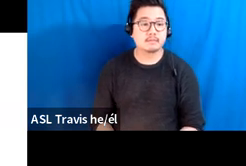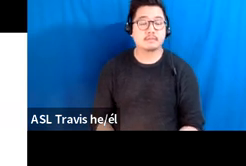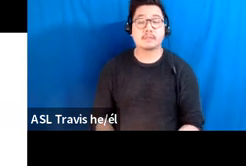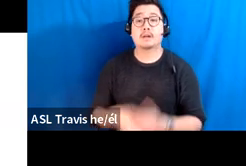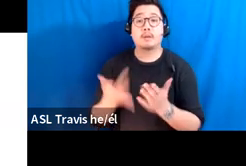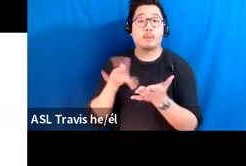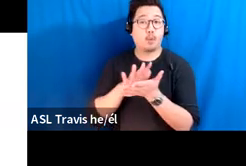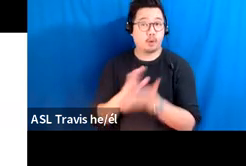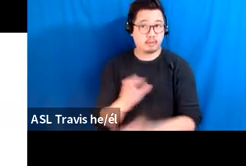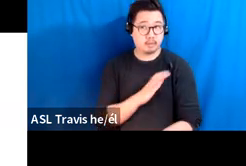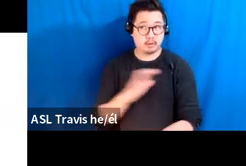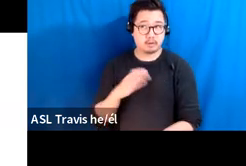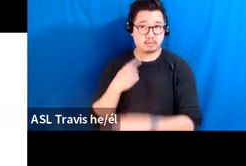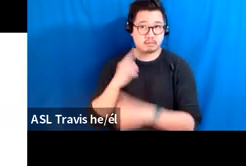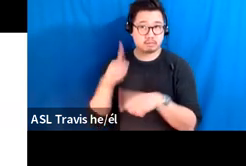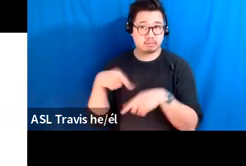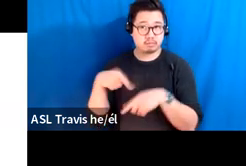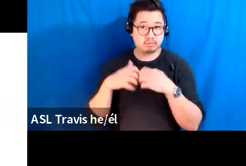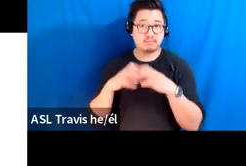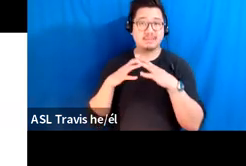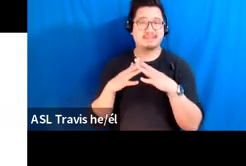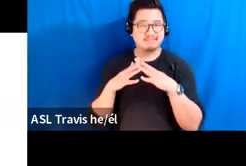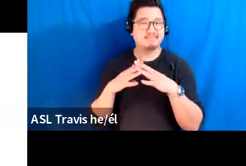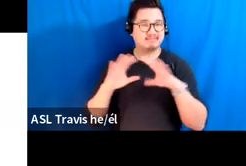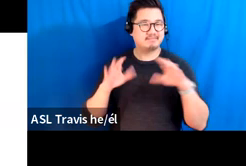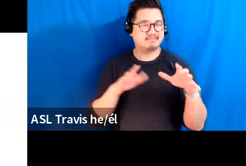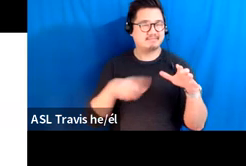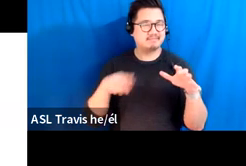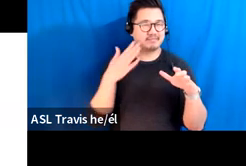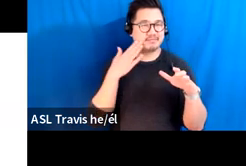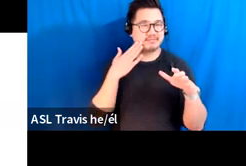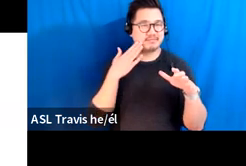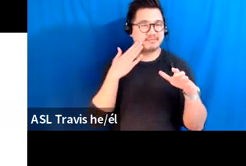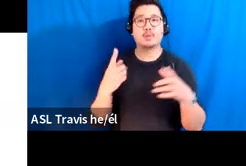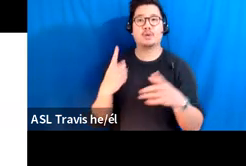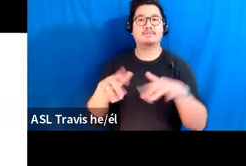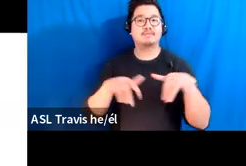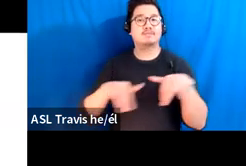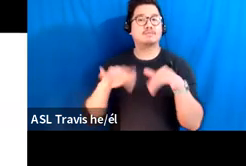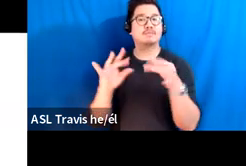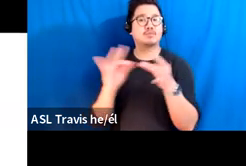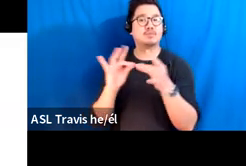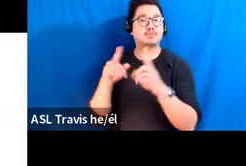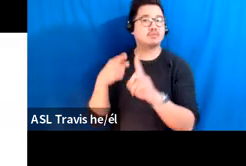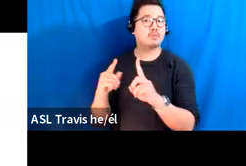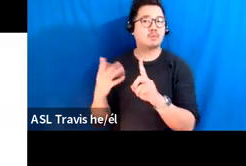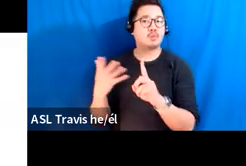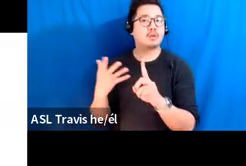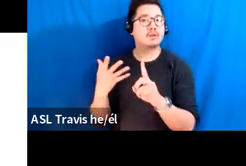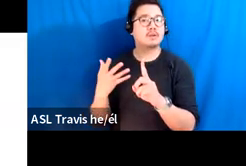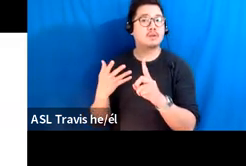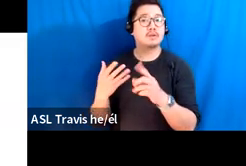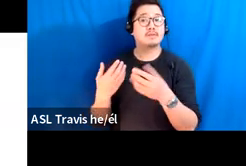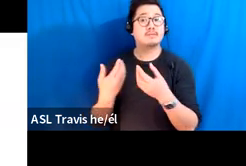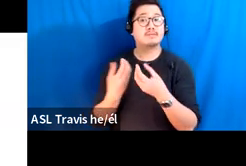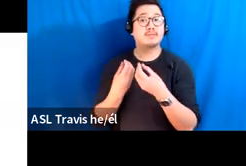been around for a while uh probably know i'm pretty consistent on message and one of my messages is organizations don't